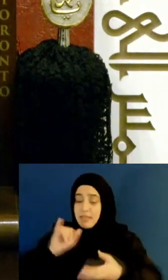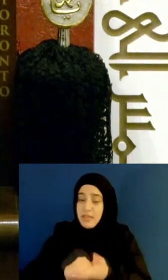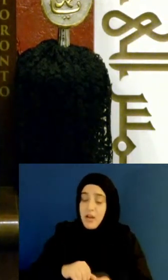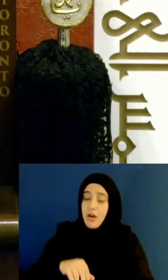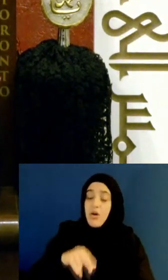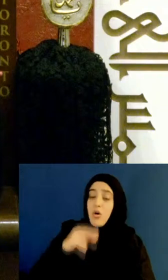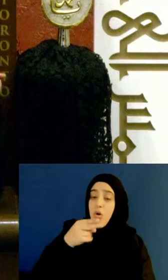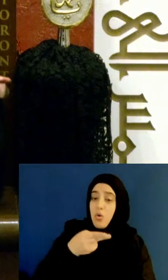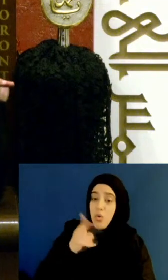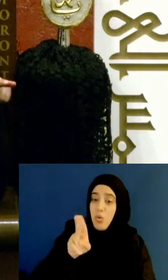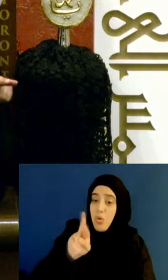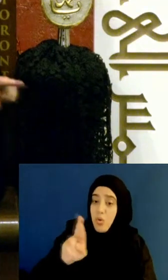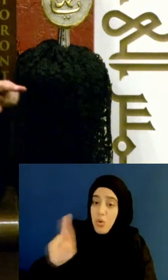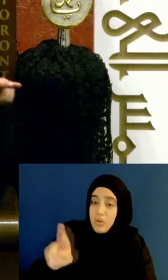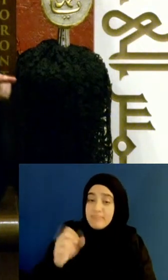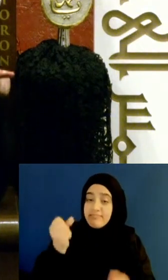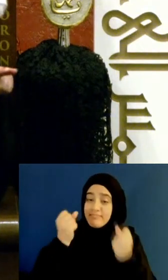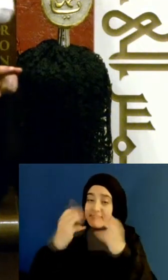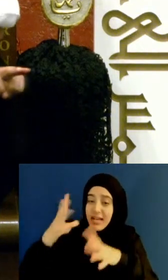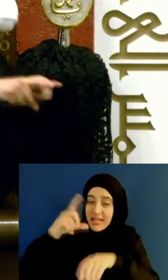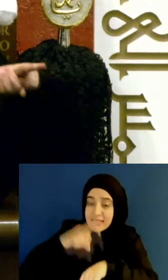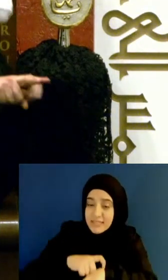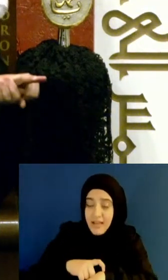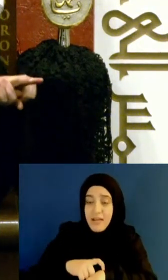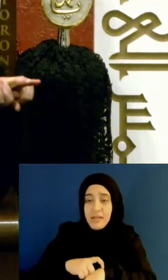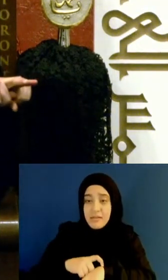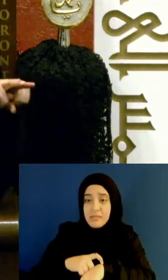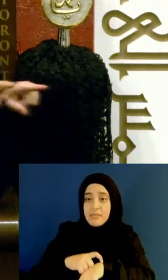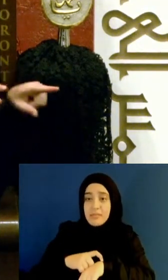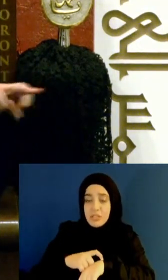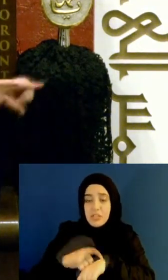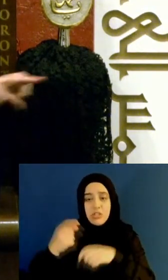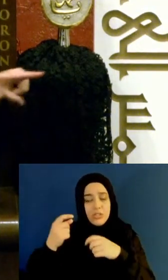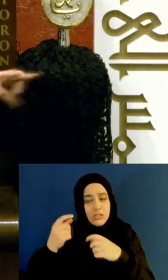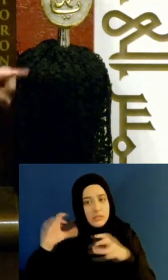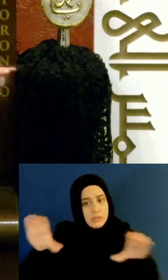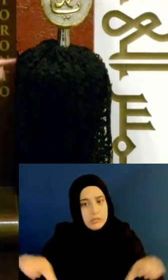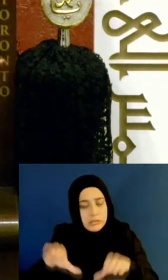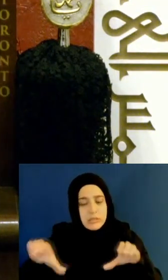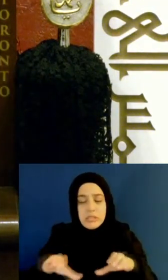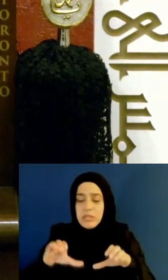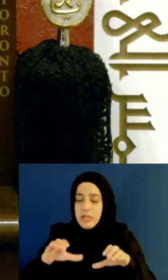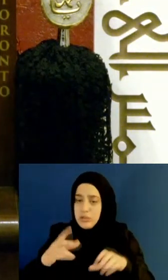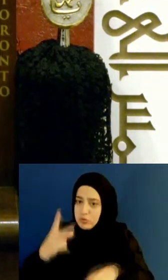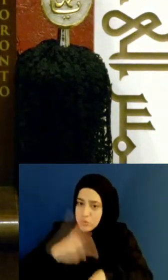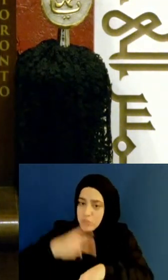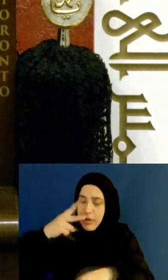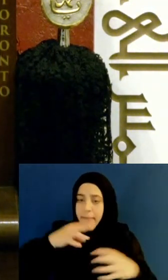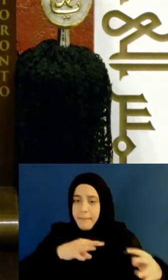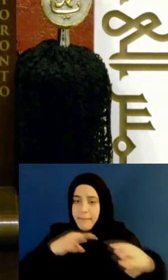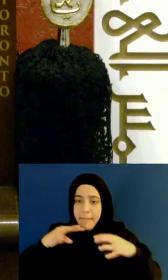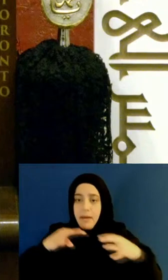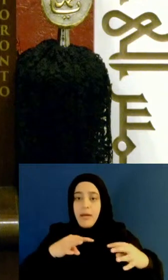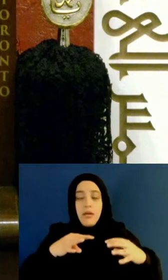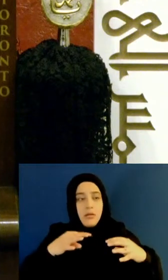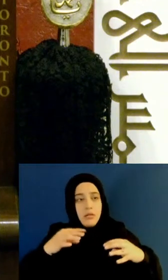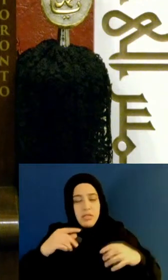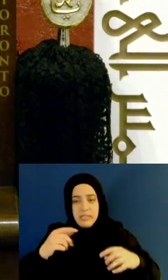Ashura went on a dual battle and attacked the enemies, each one covering each other's back.